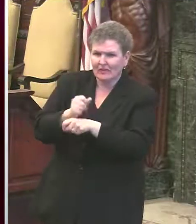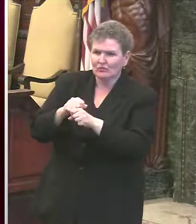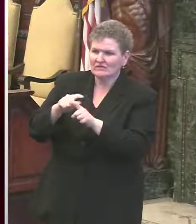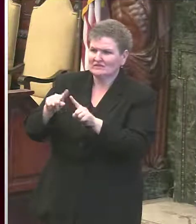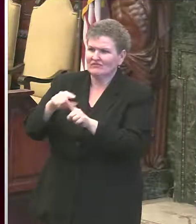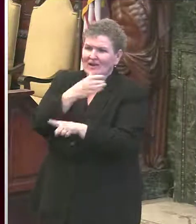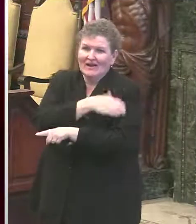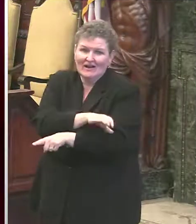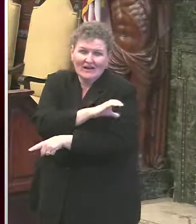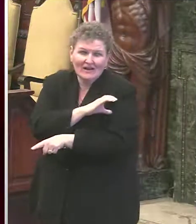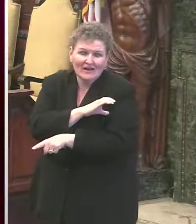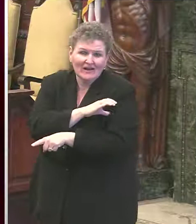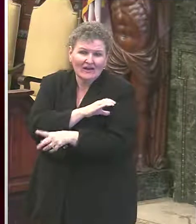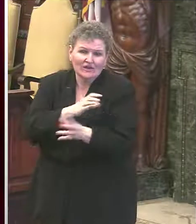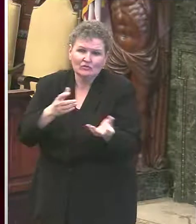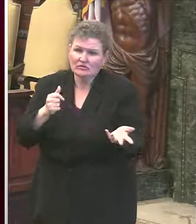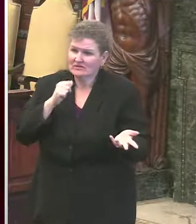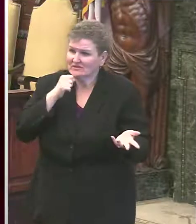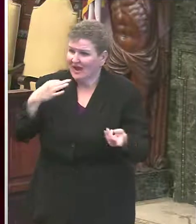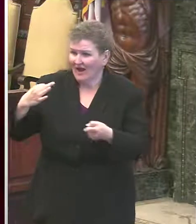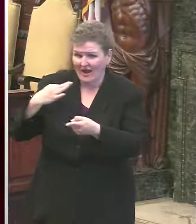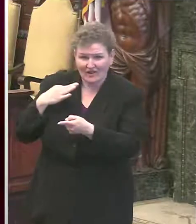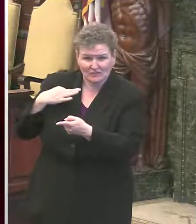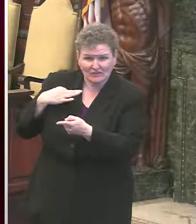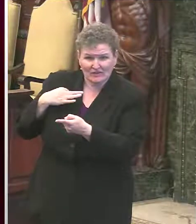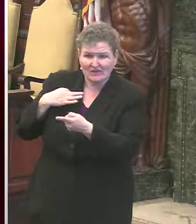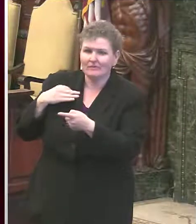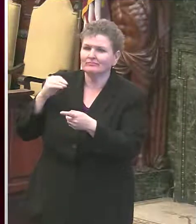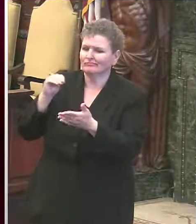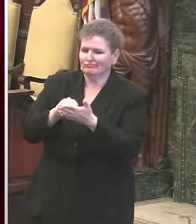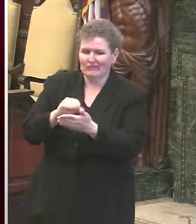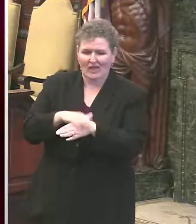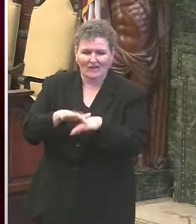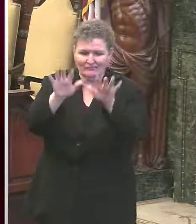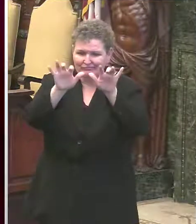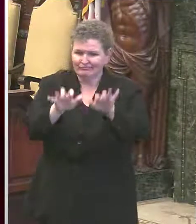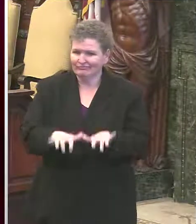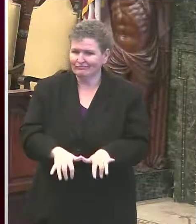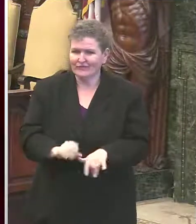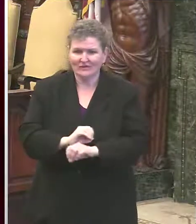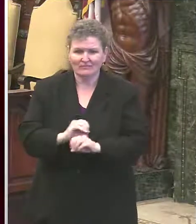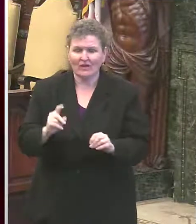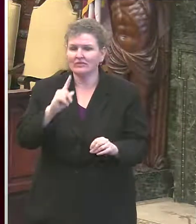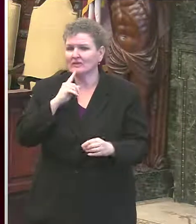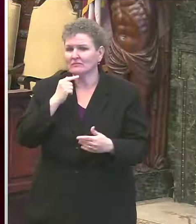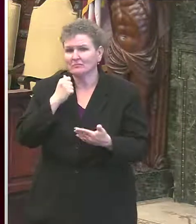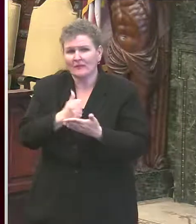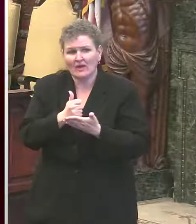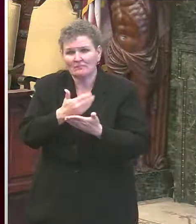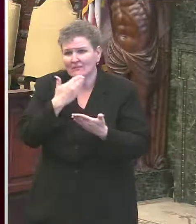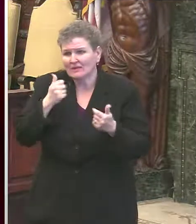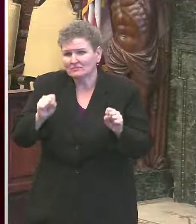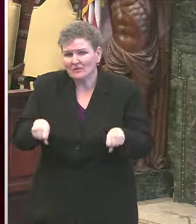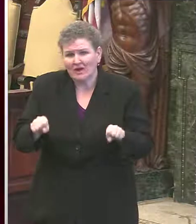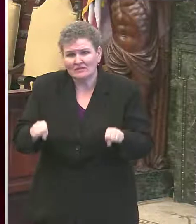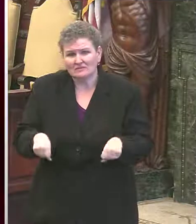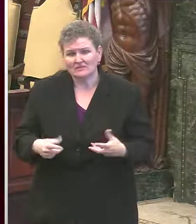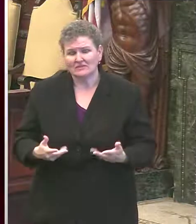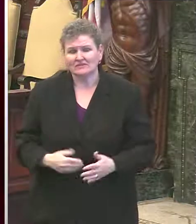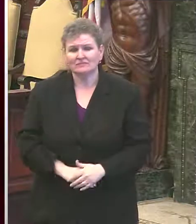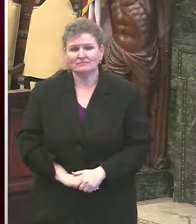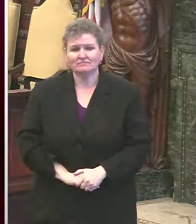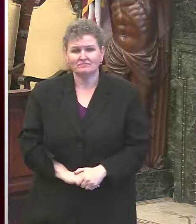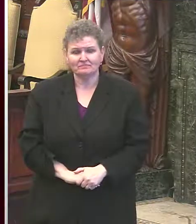residents and not eligible, we'll get them into our vaccine interest database. So we are trying to help them out. Thanks, that's all I had. Thank you,